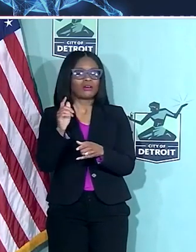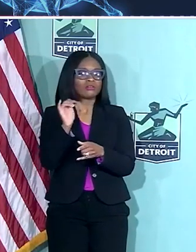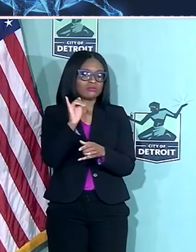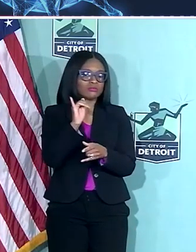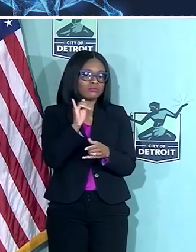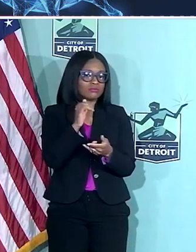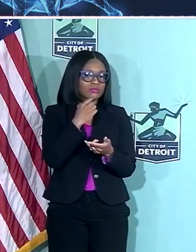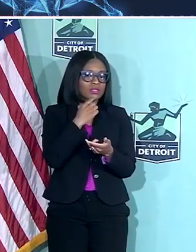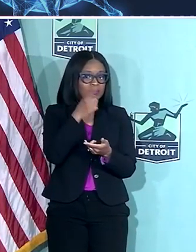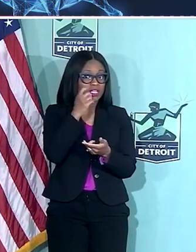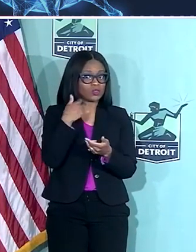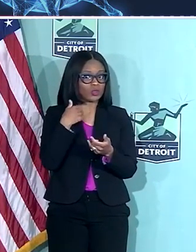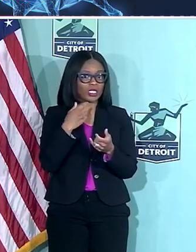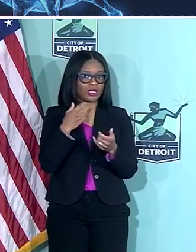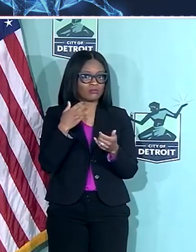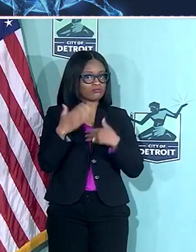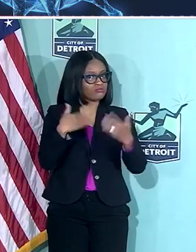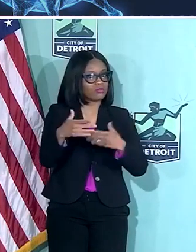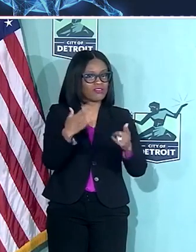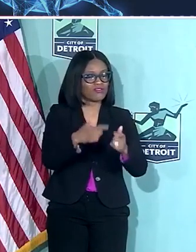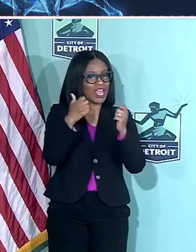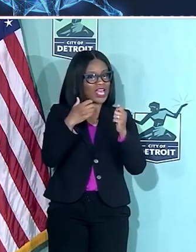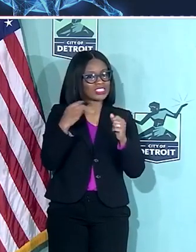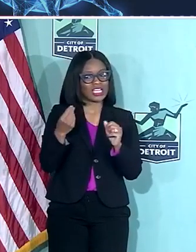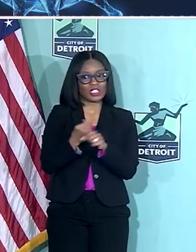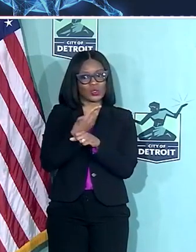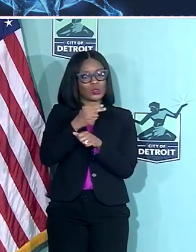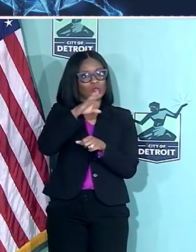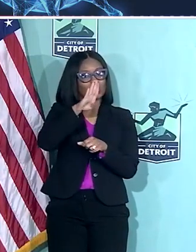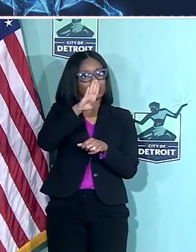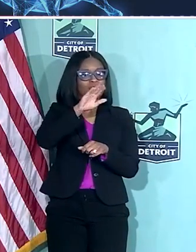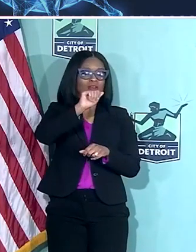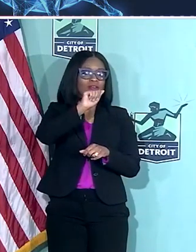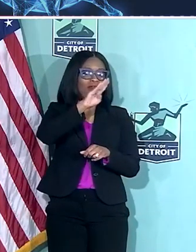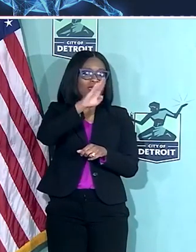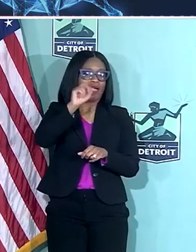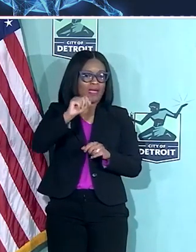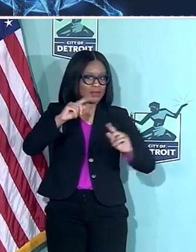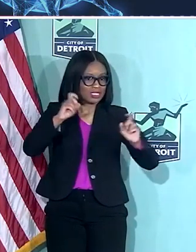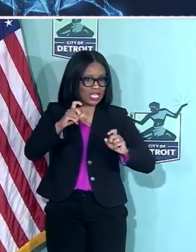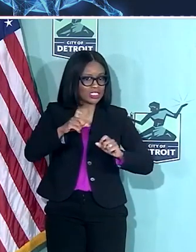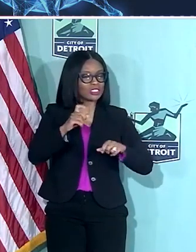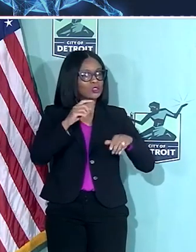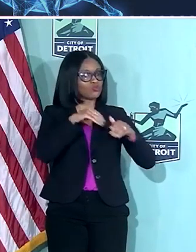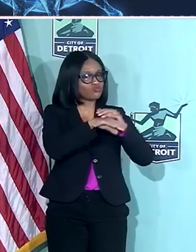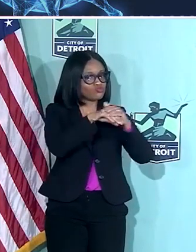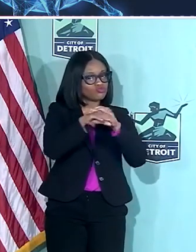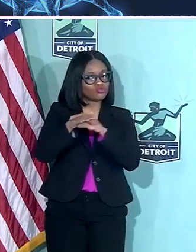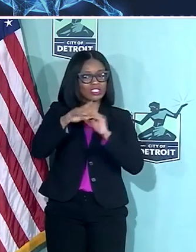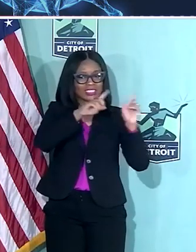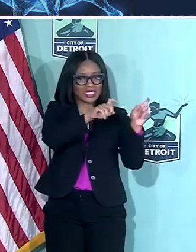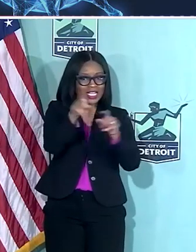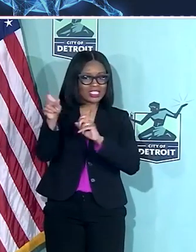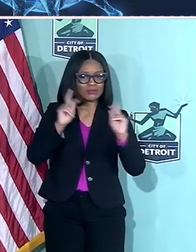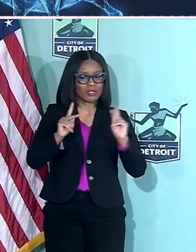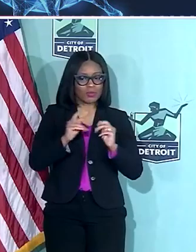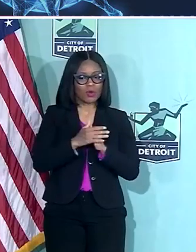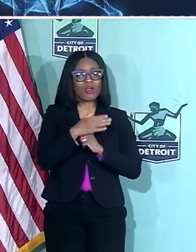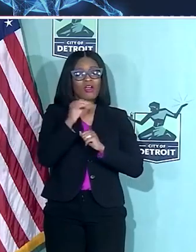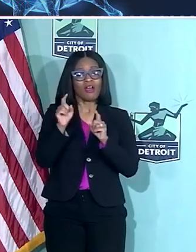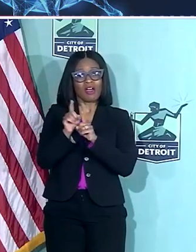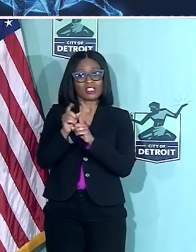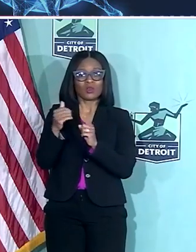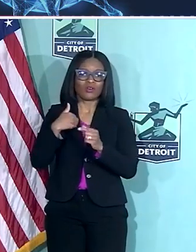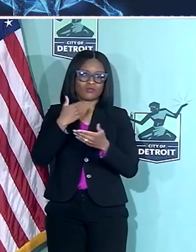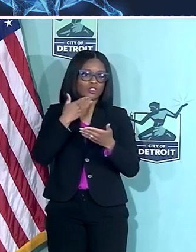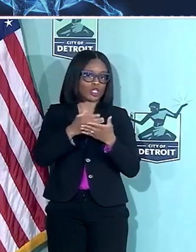because we acted so quickly and we used the Abbott testing to go in to test this vulnerable population. We also had really good relationships